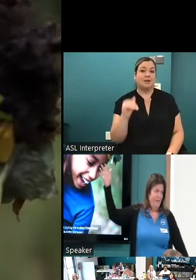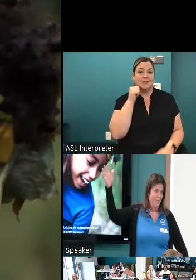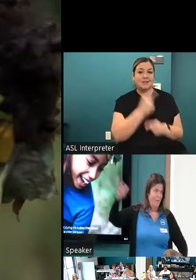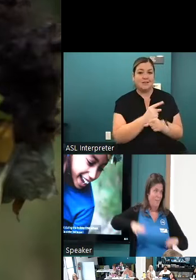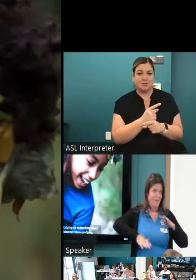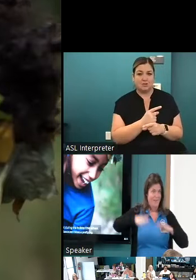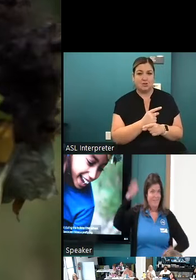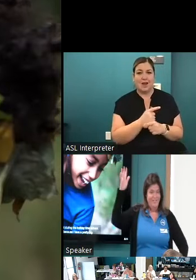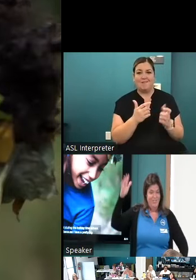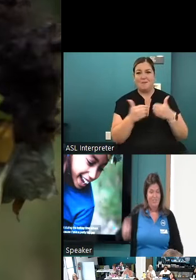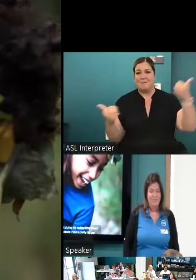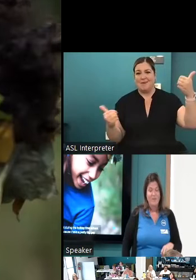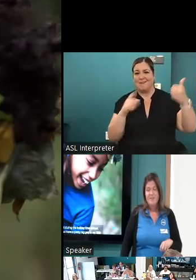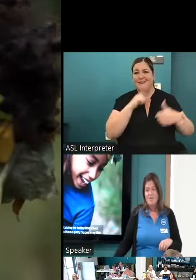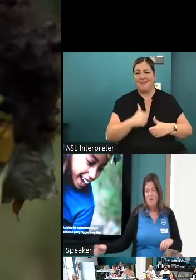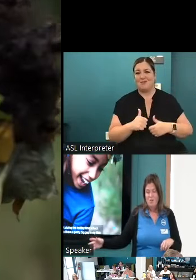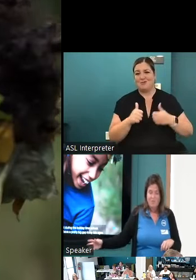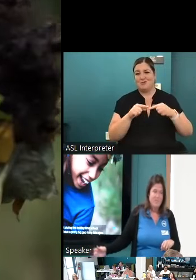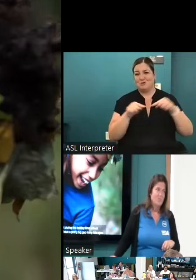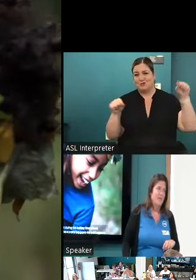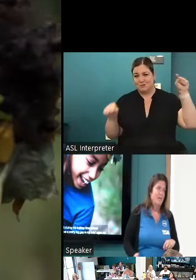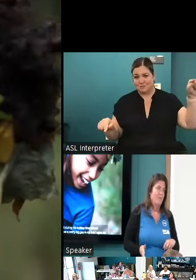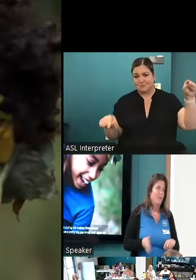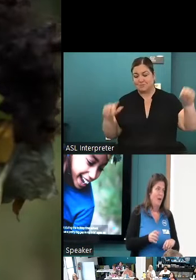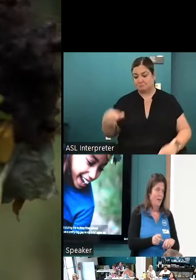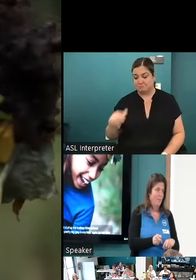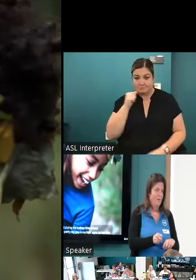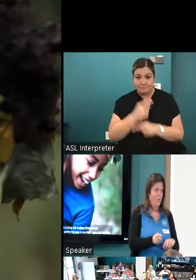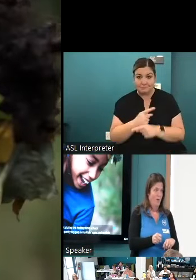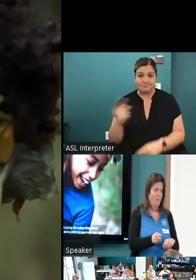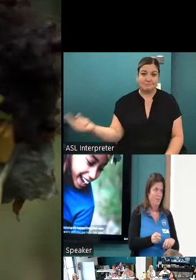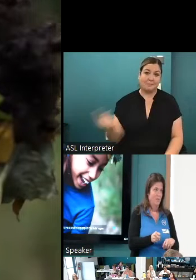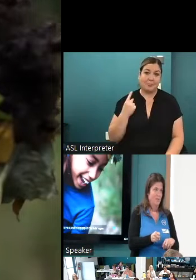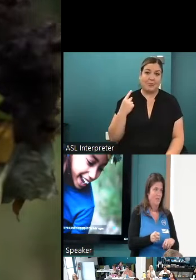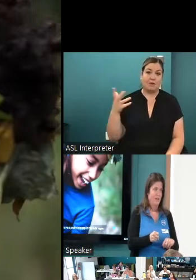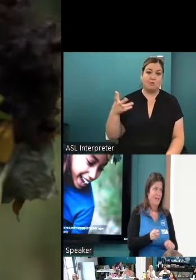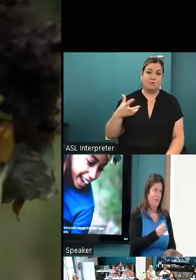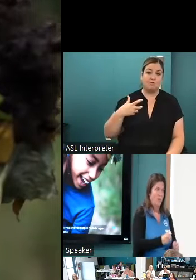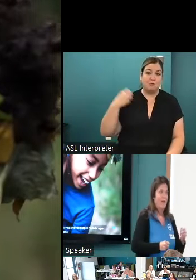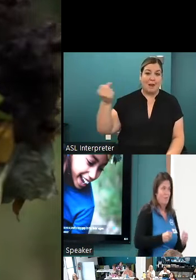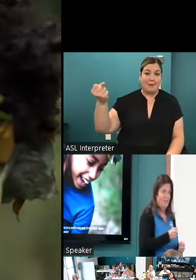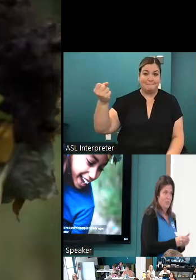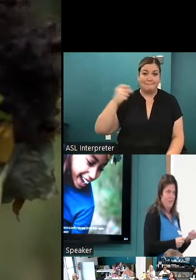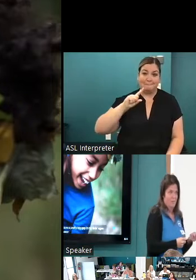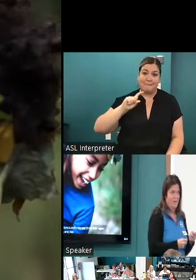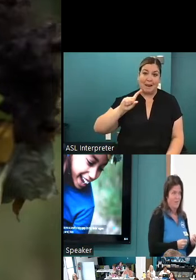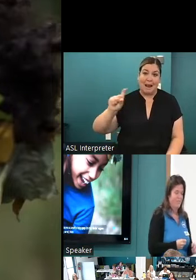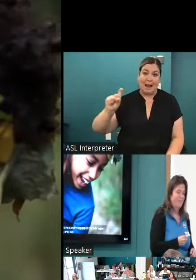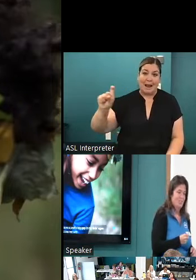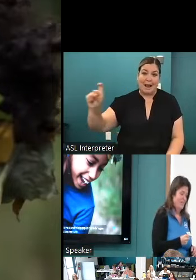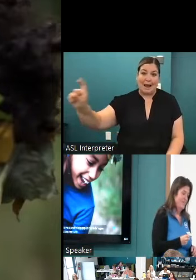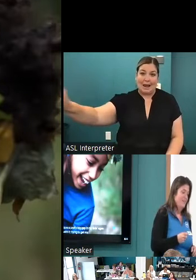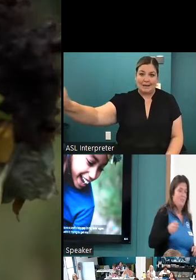big gap in my kids' ages. So her little sister came, grabbed her processor, and like ran with it, trying to get my